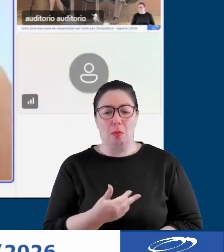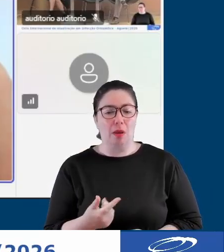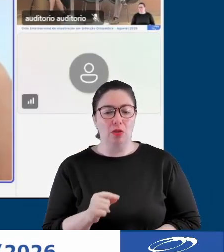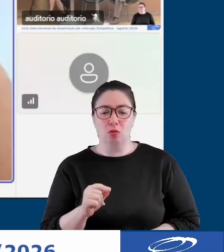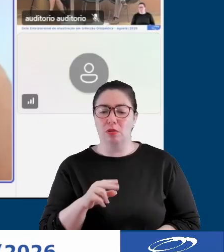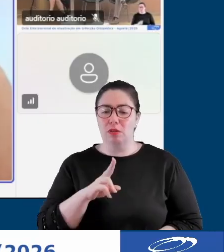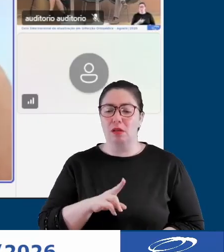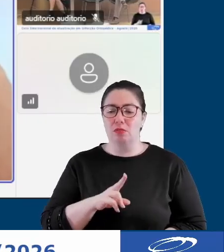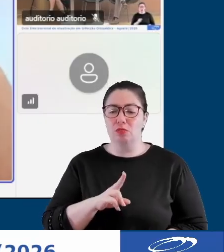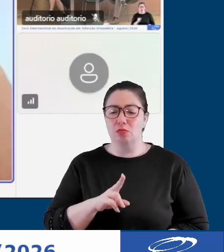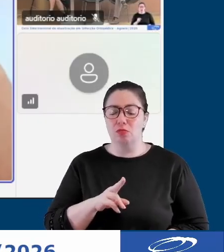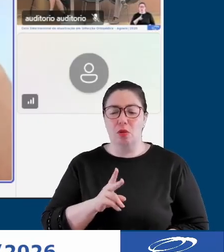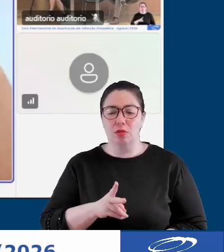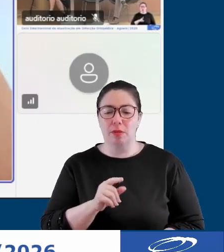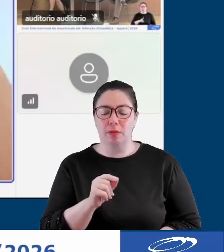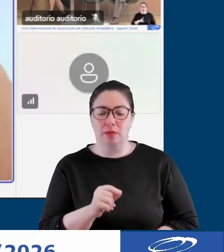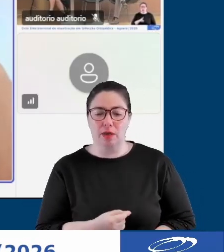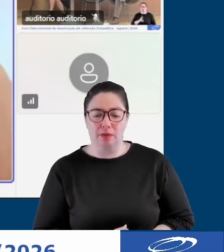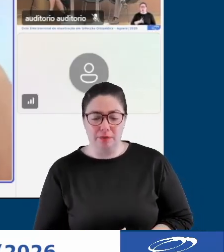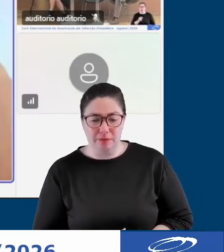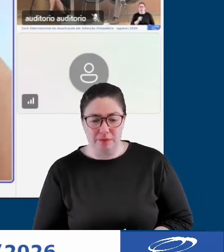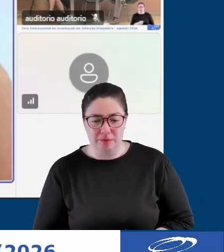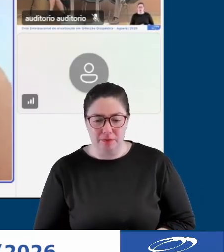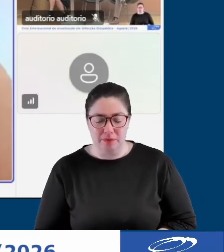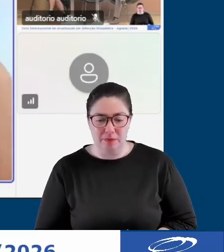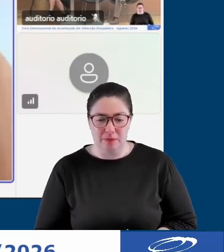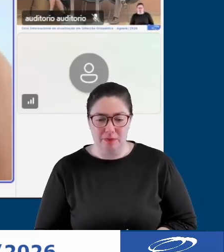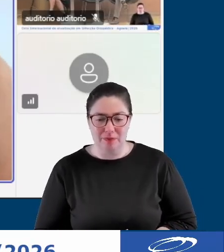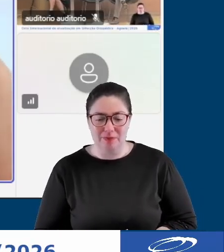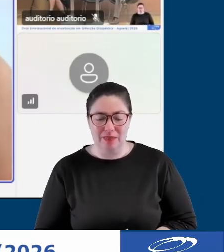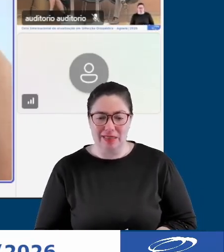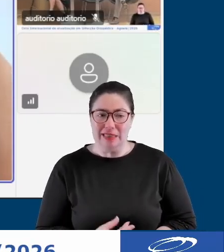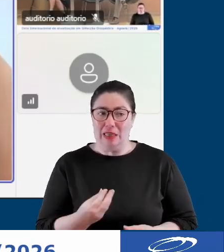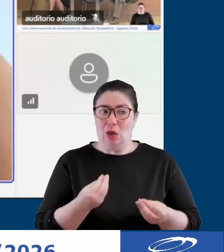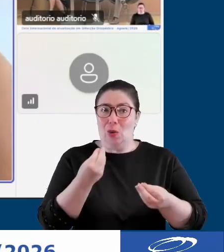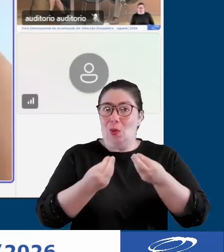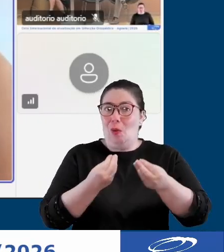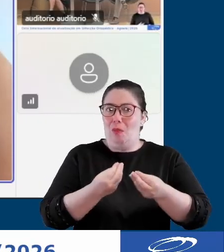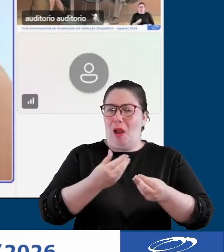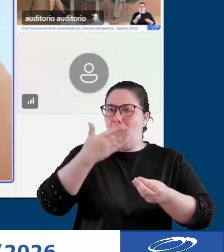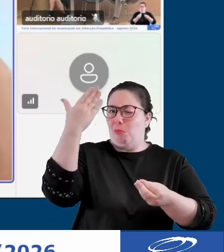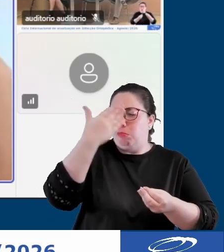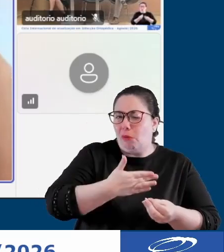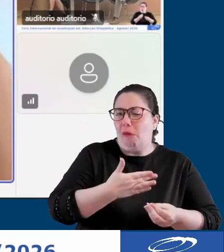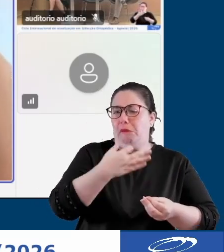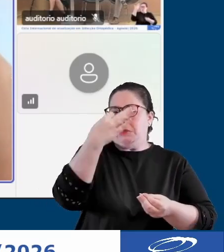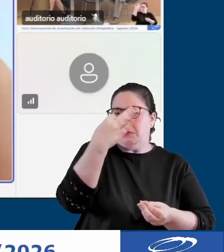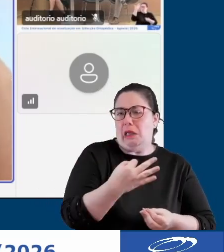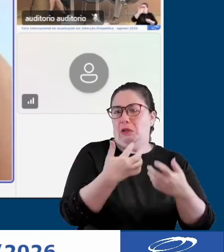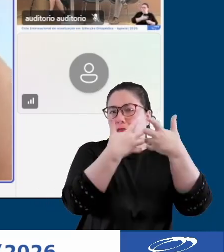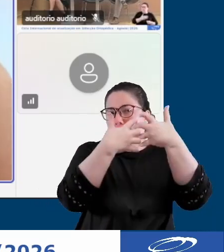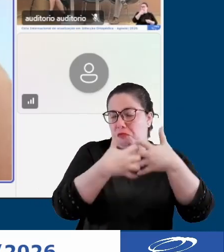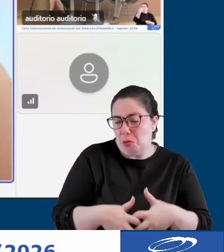using powder is how long effect can you expect when you put powder in? And one of the recent studies